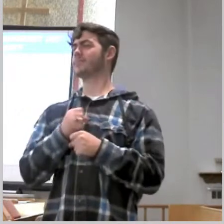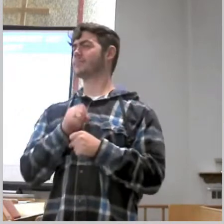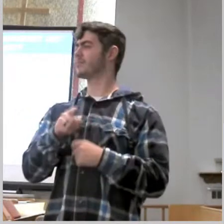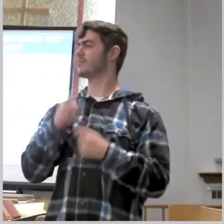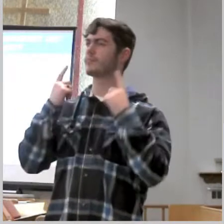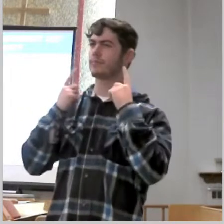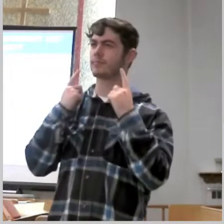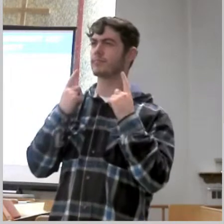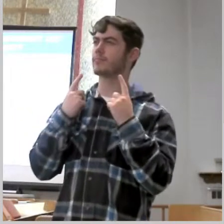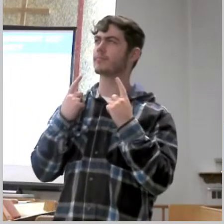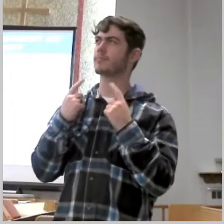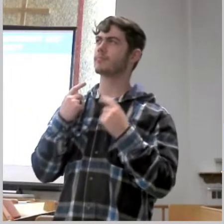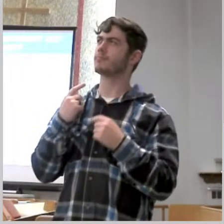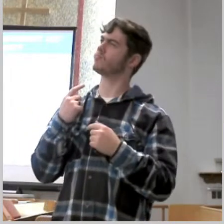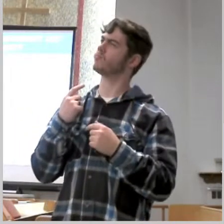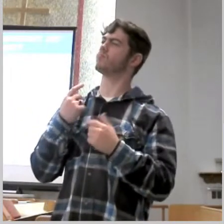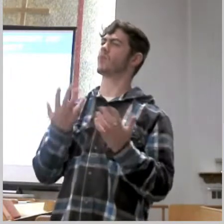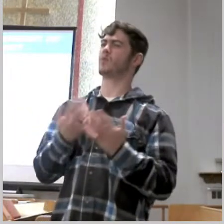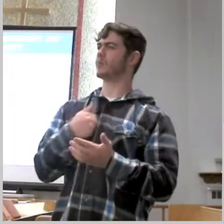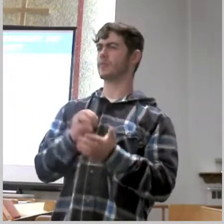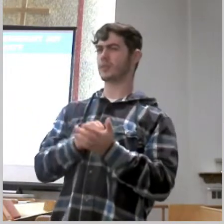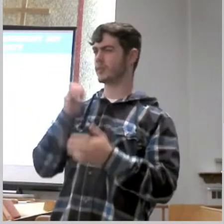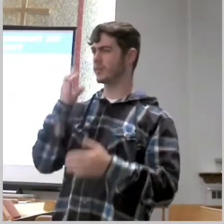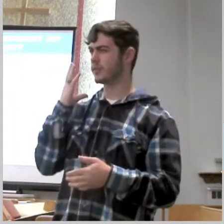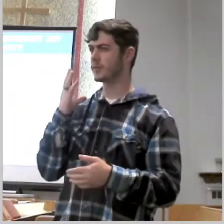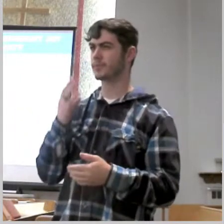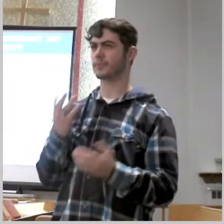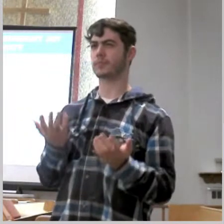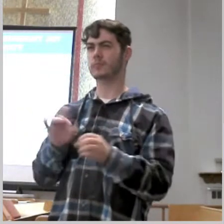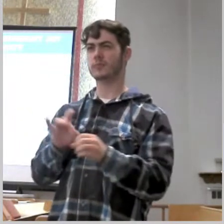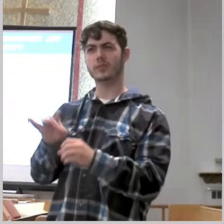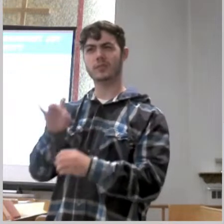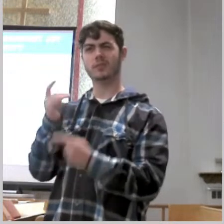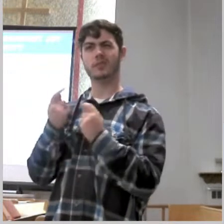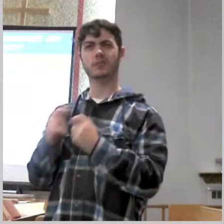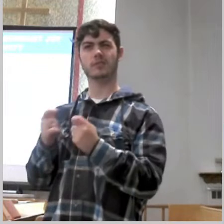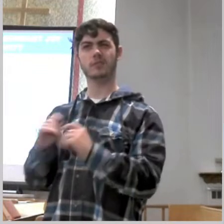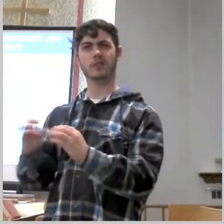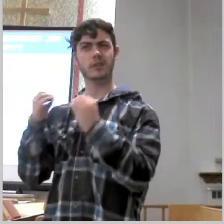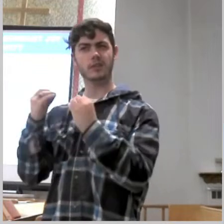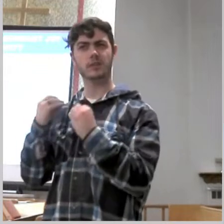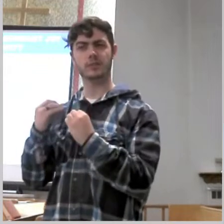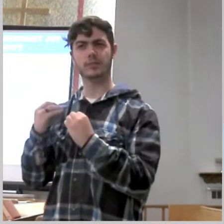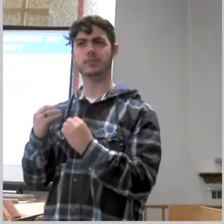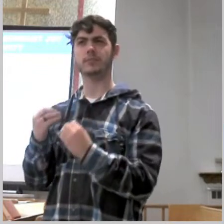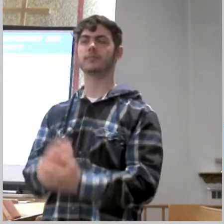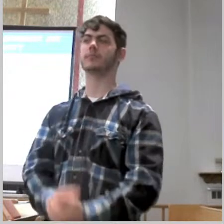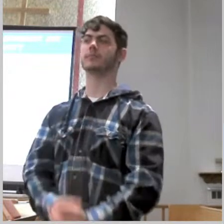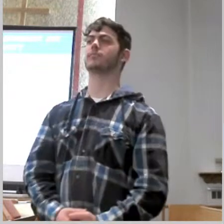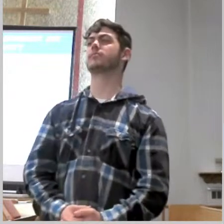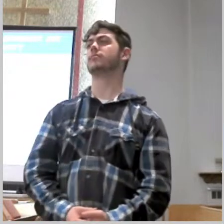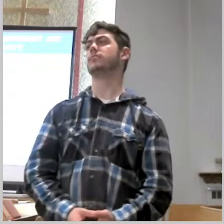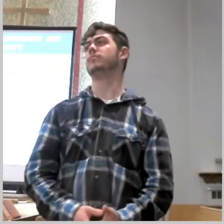It's like, okay, what are we learning here? What is the Spirit trying to present to me with